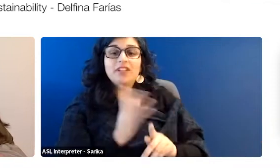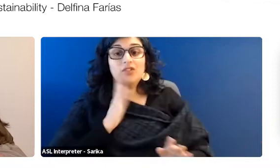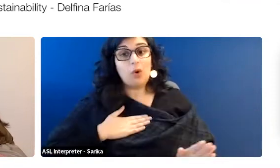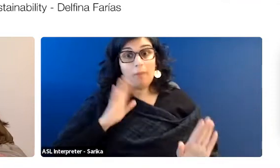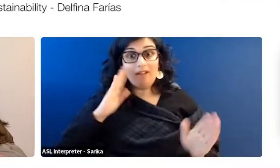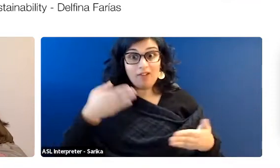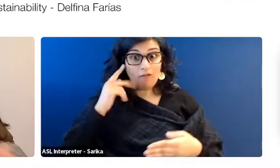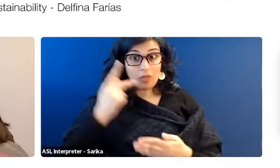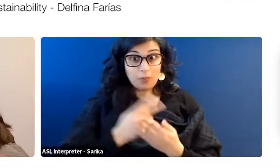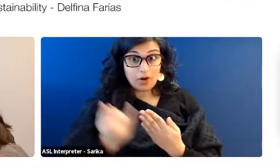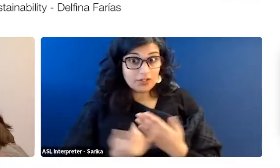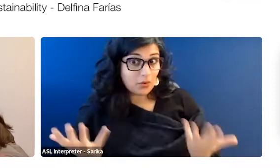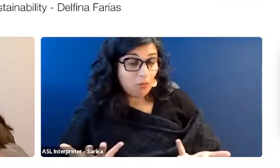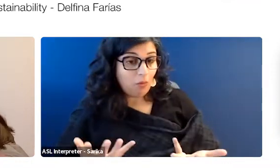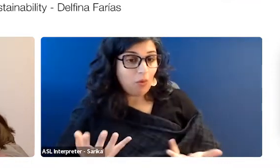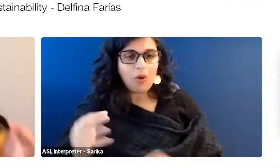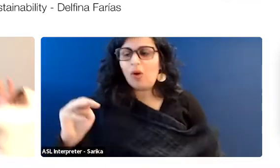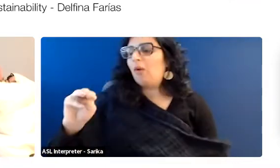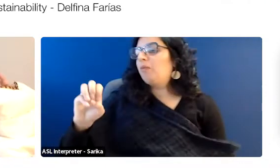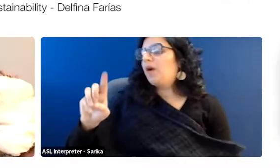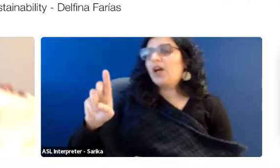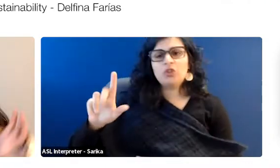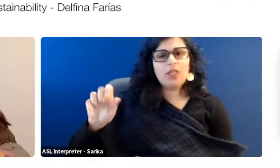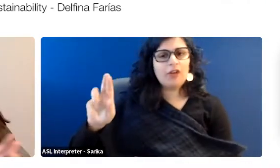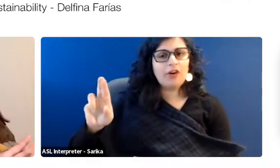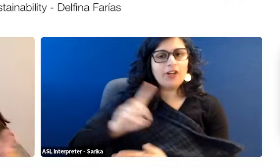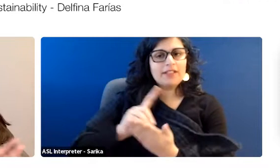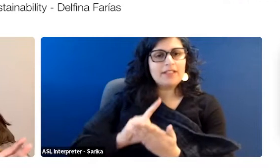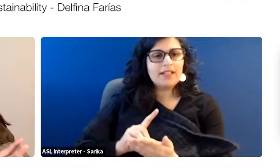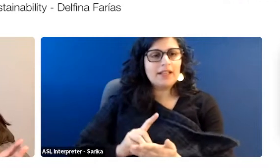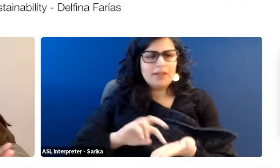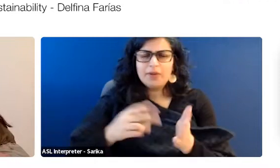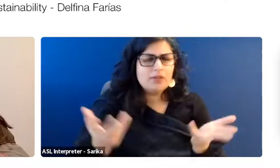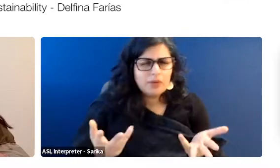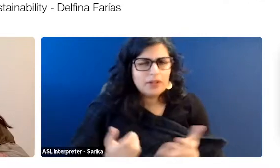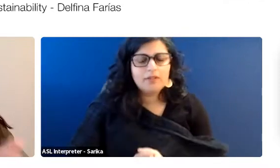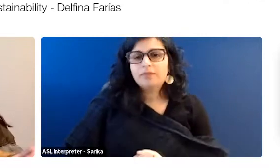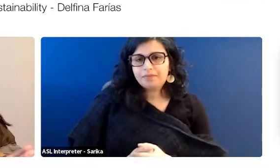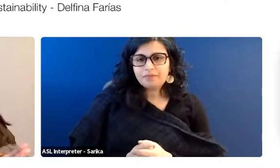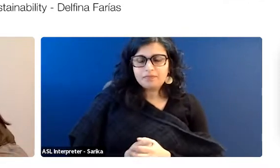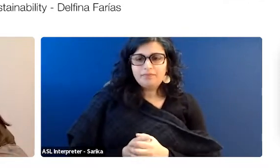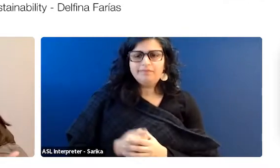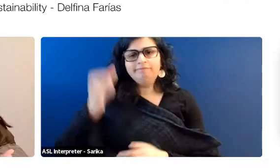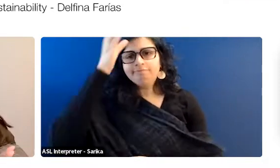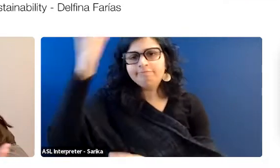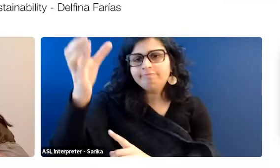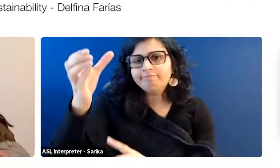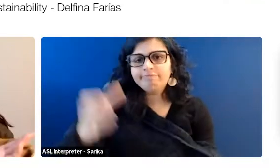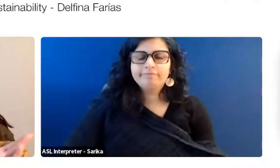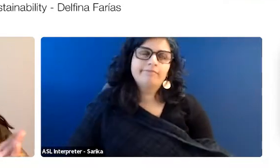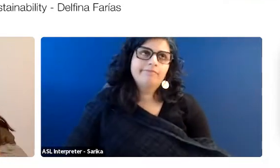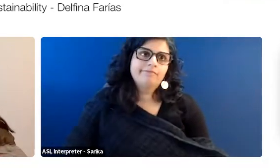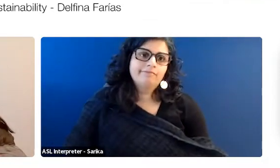project was on modular design. Modular design is essentially a concept or